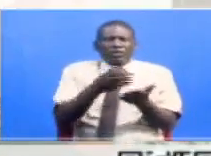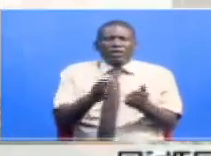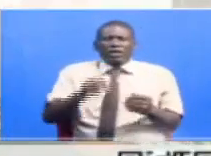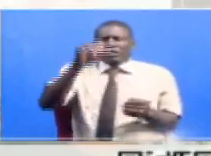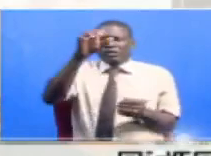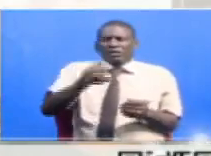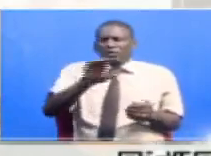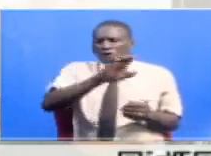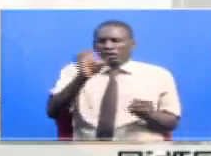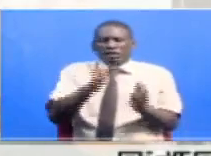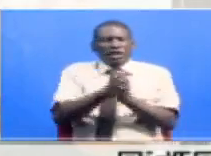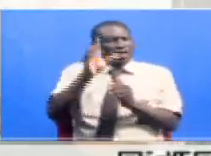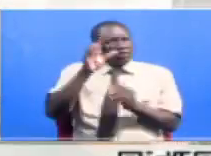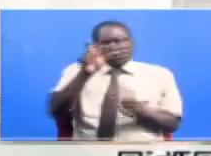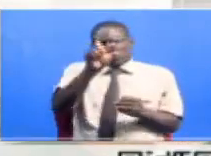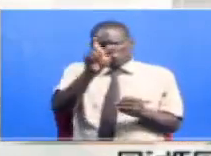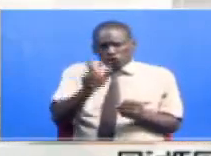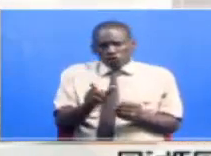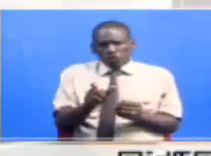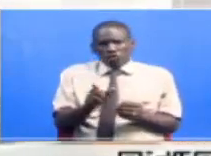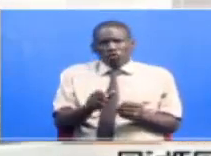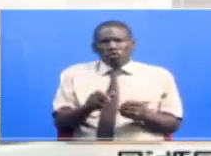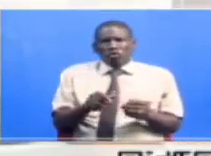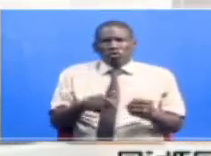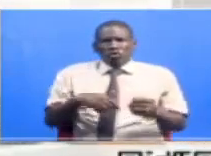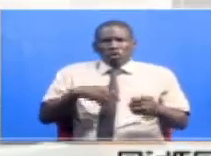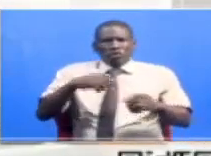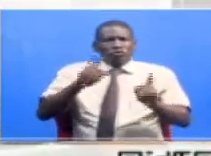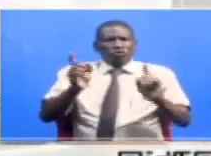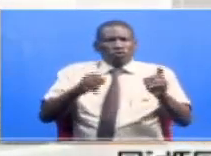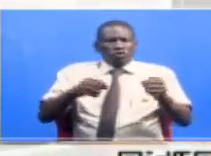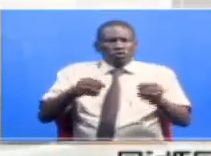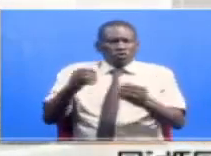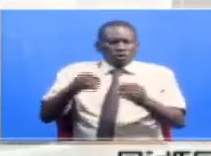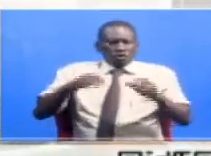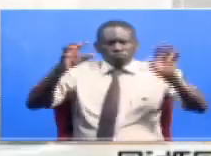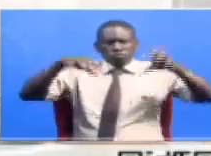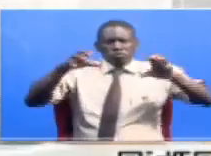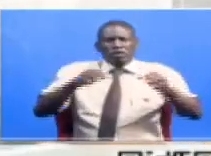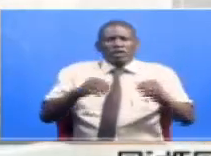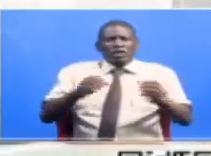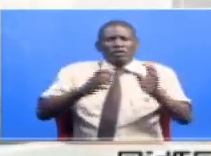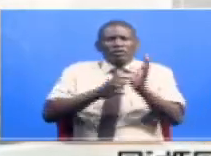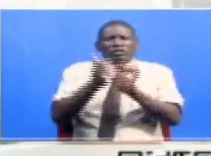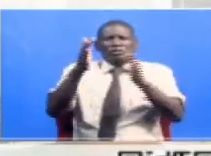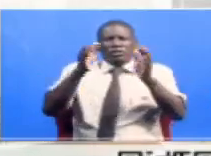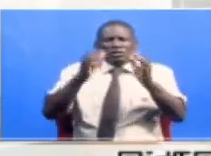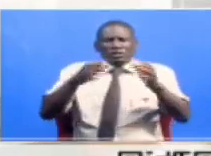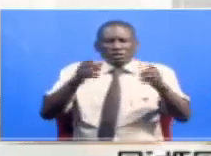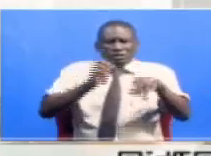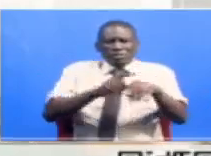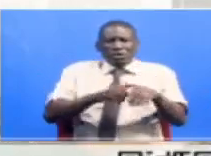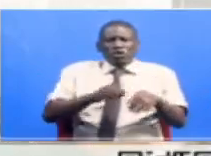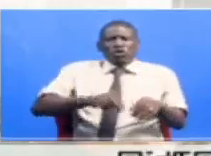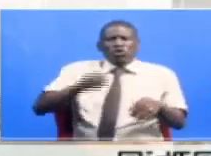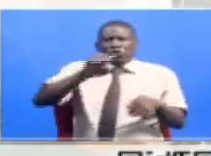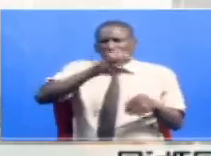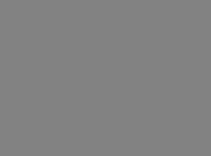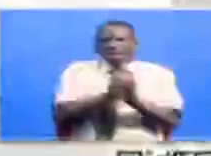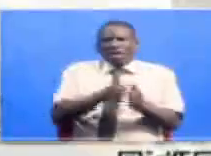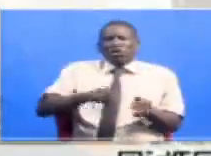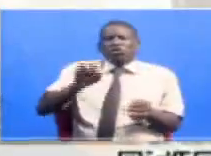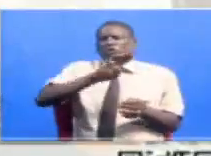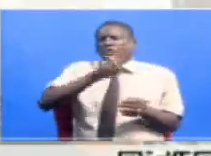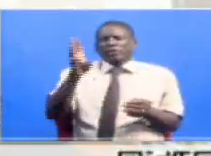southeastern and coast regions are predicted to receive rainfall over the Christmas period, while the northeastern and northwestern regions will experience